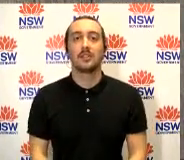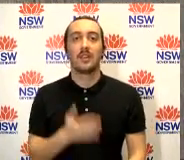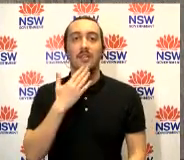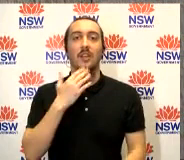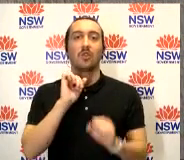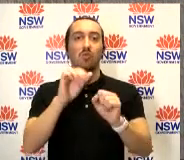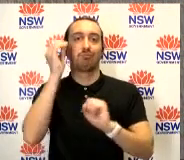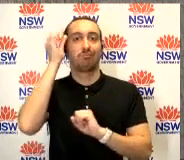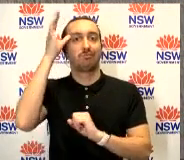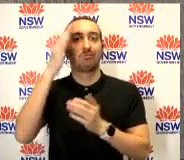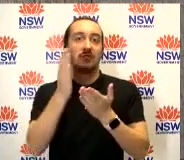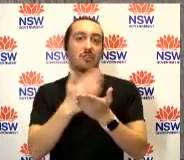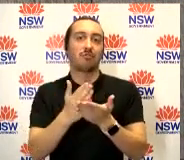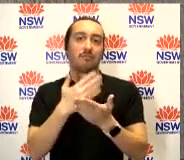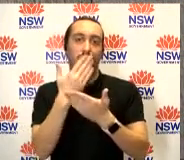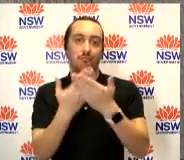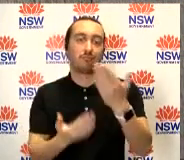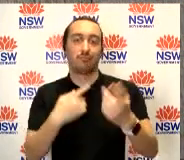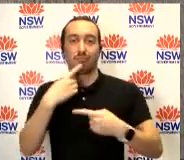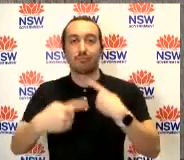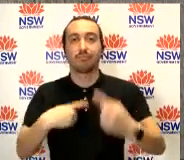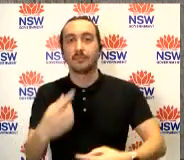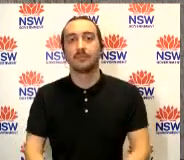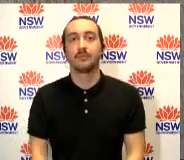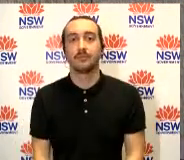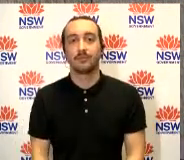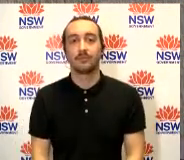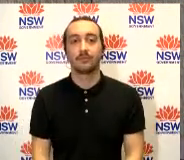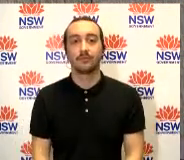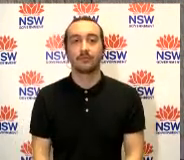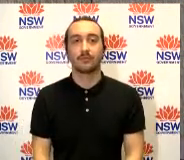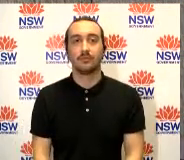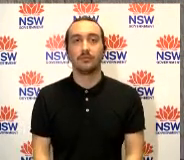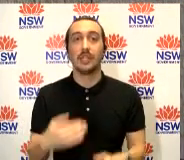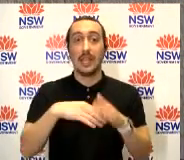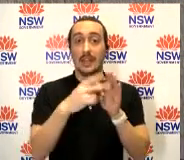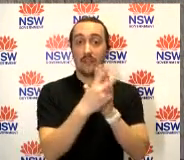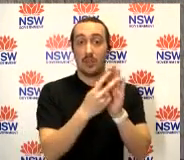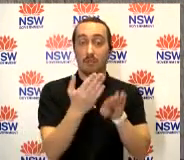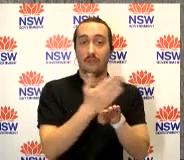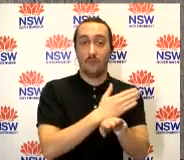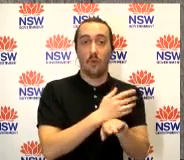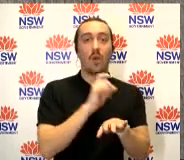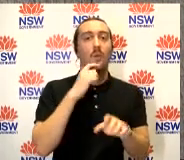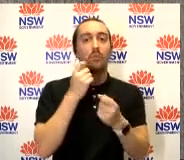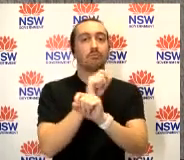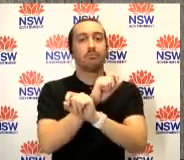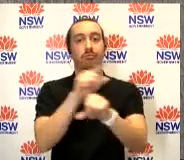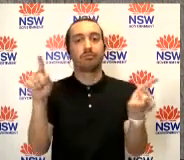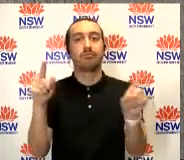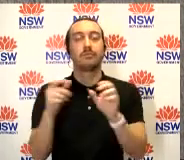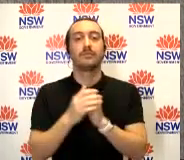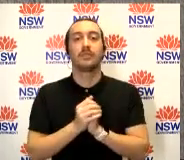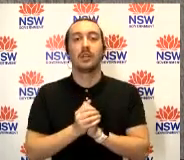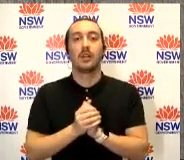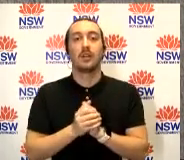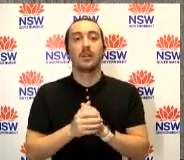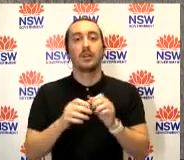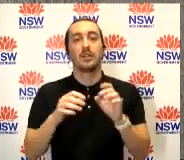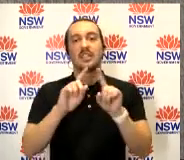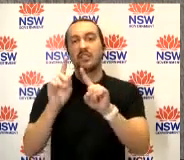insights. So as mentioned in the presentation, we will be sending out an email with all the